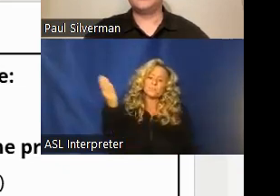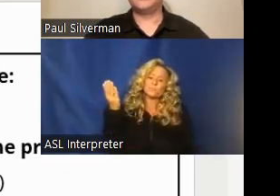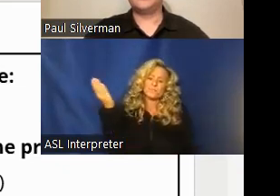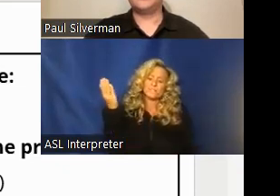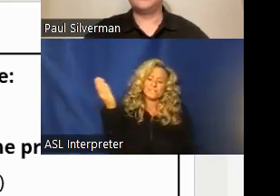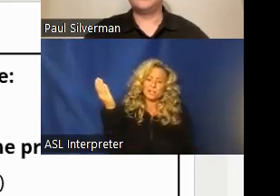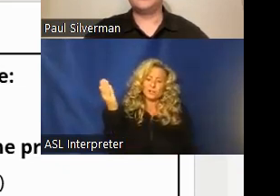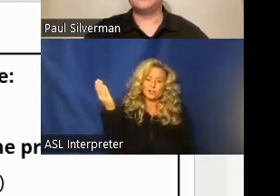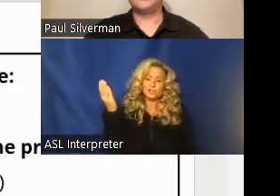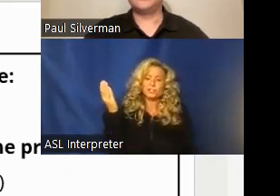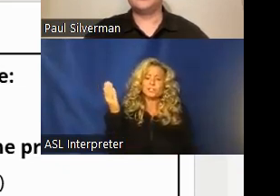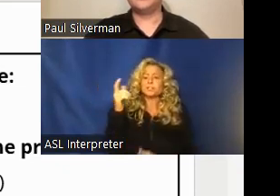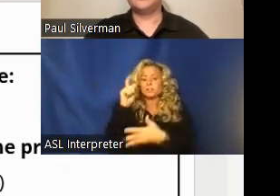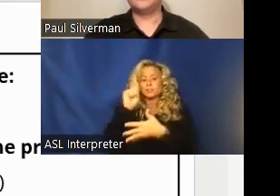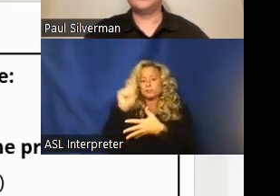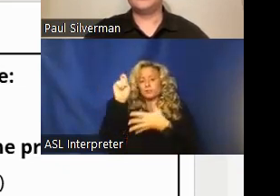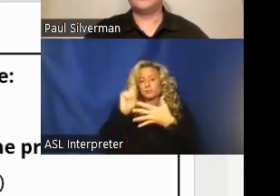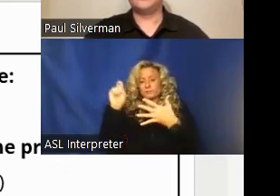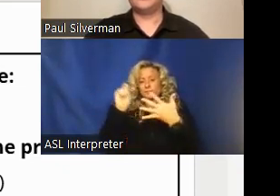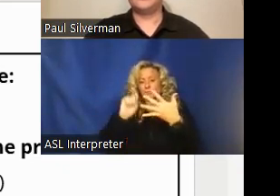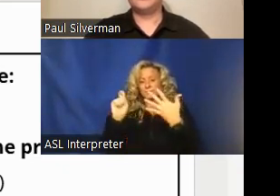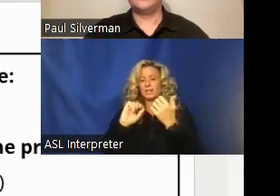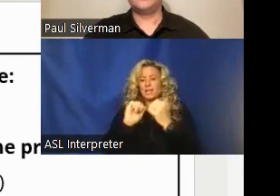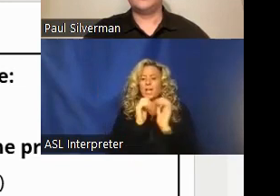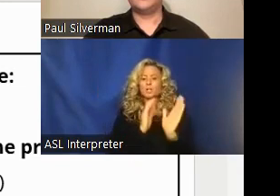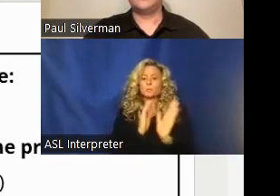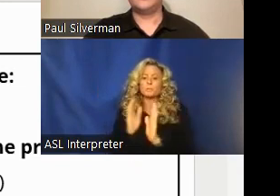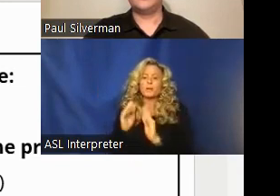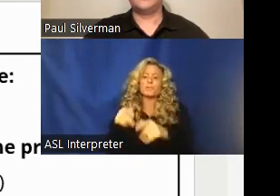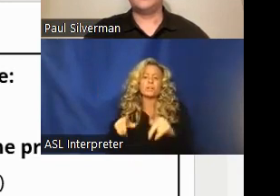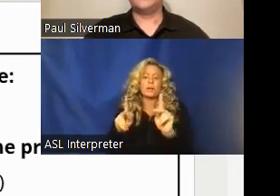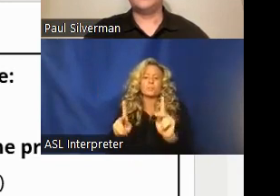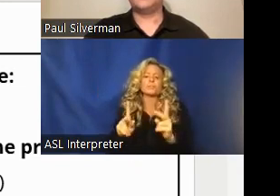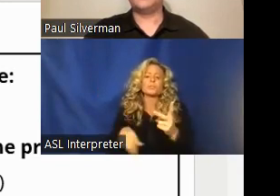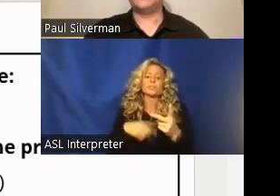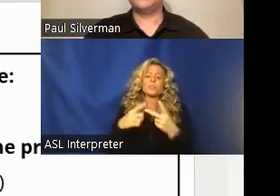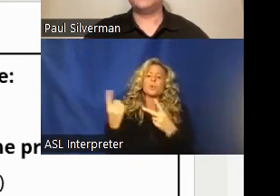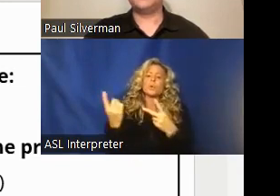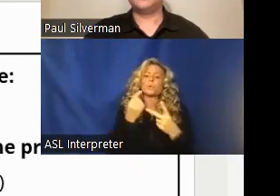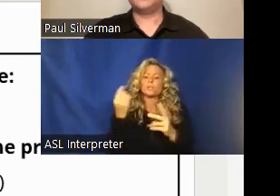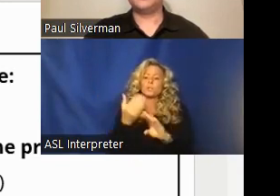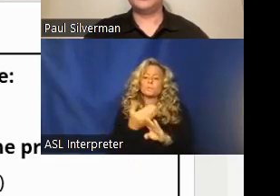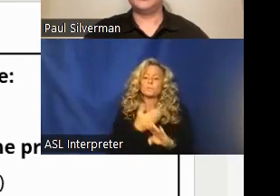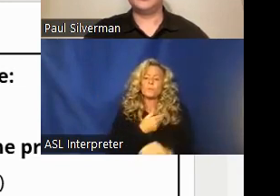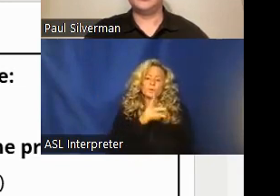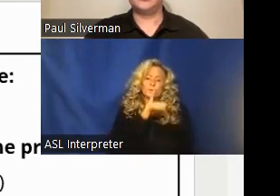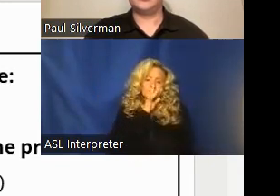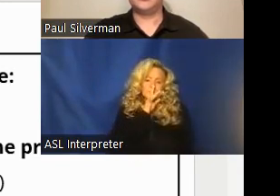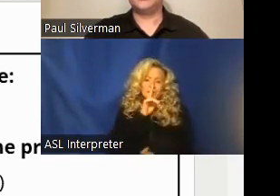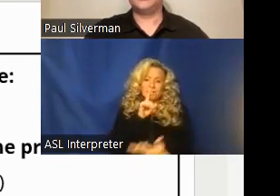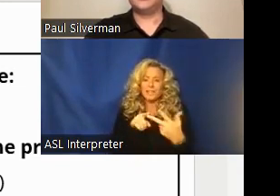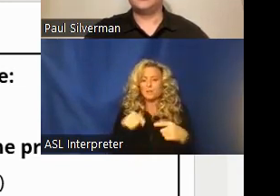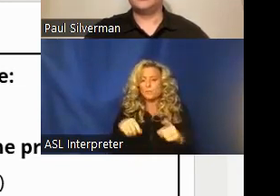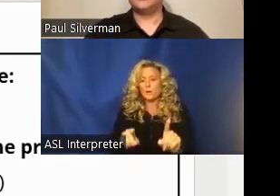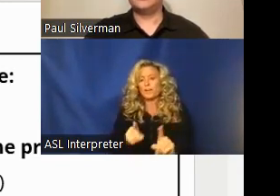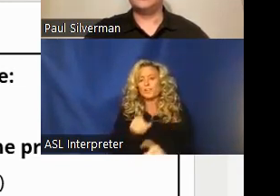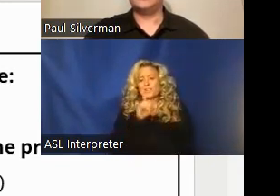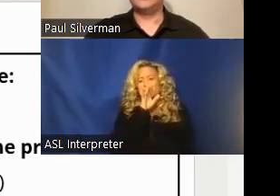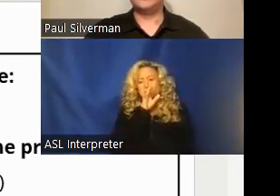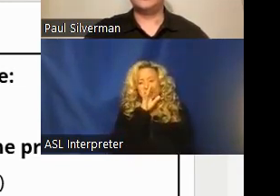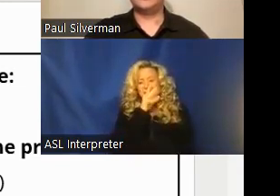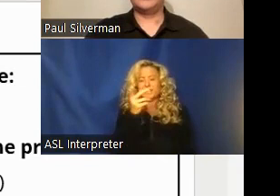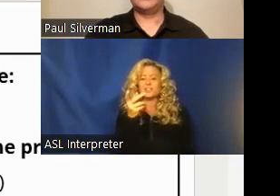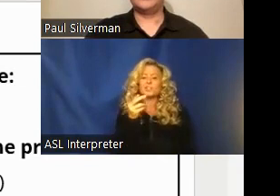simple checklist for how to prepare for an opportunity, what to do before you speak and while you're speaking, to